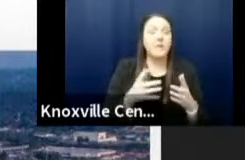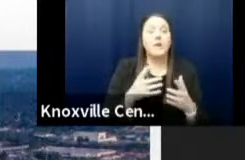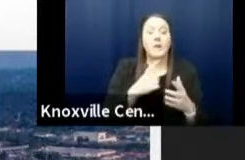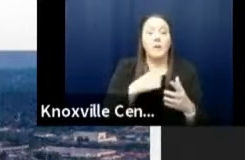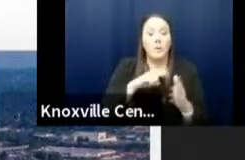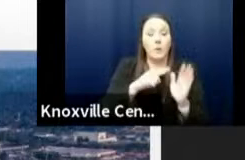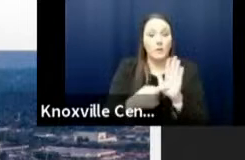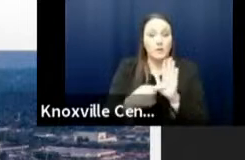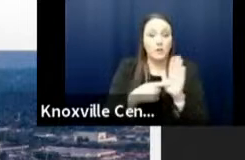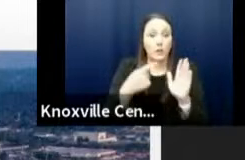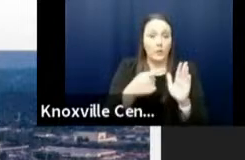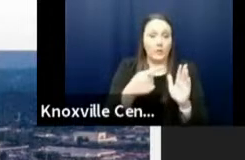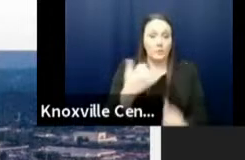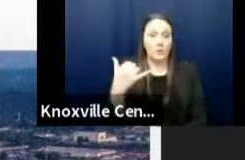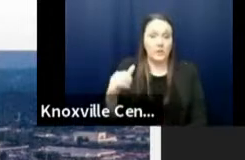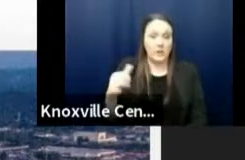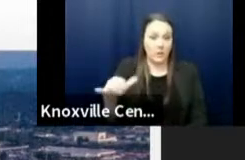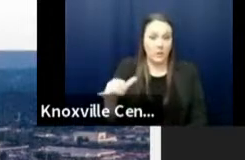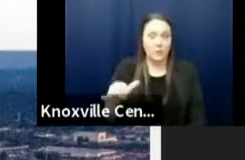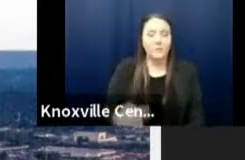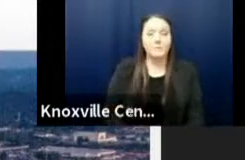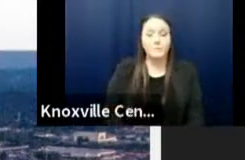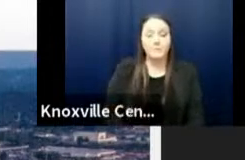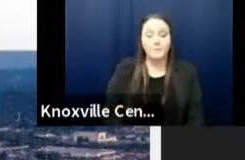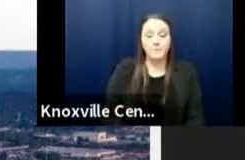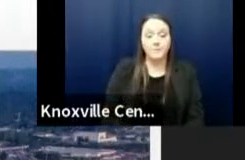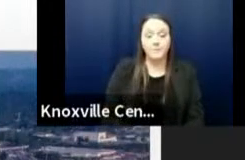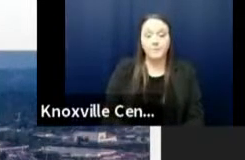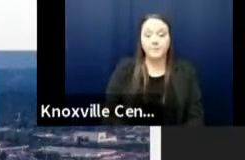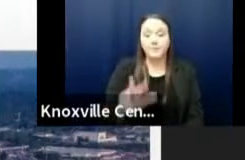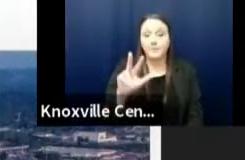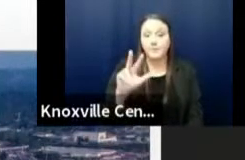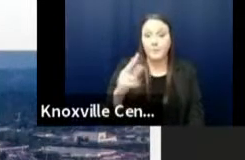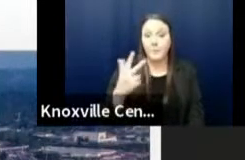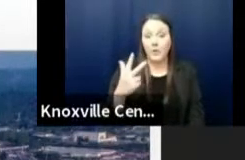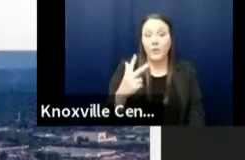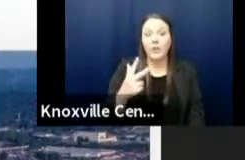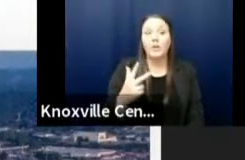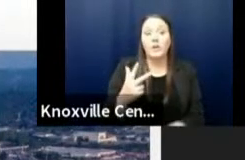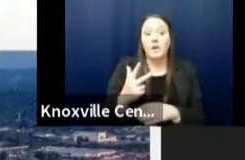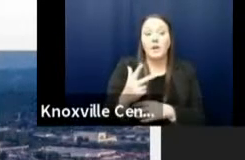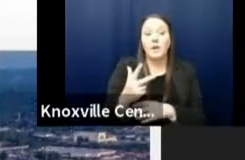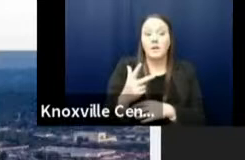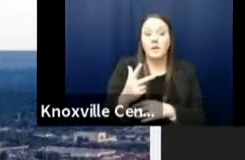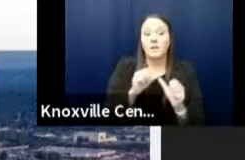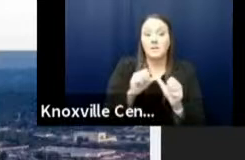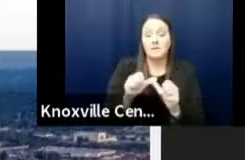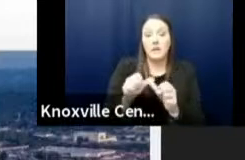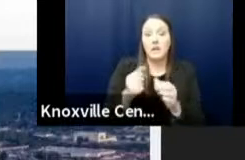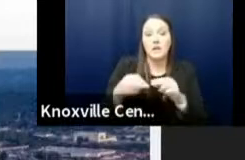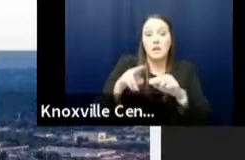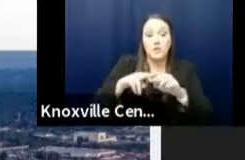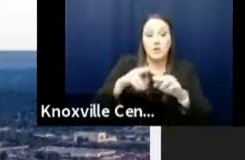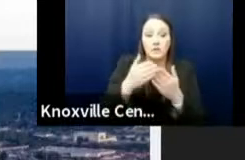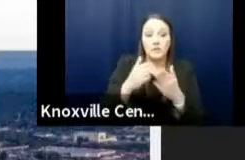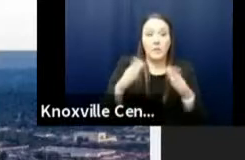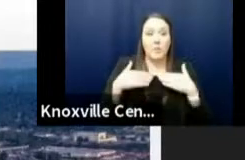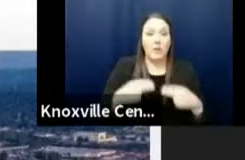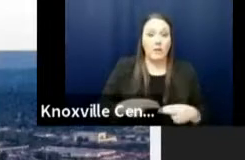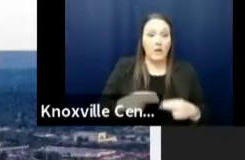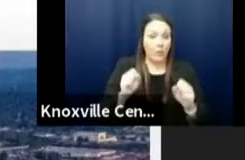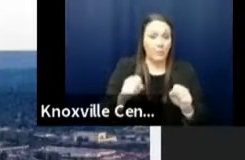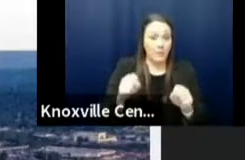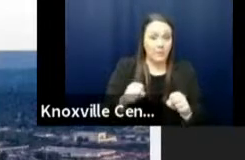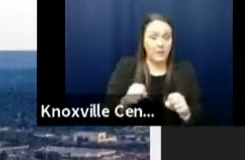this benchmark as yellow. Our third benchmark, sustained or increased public health capability. For